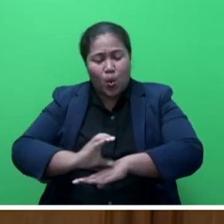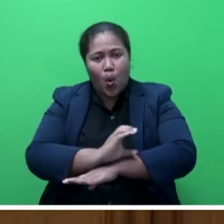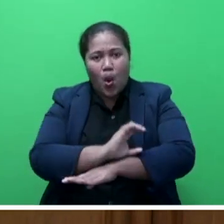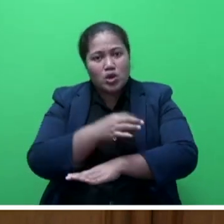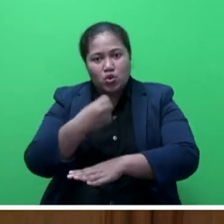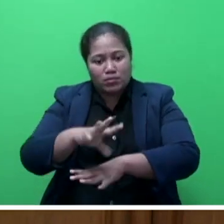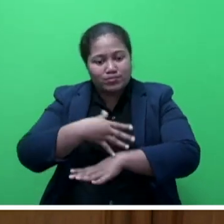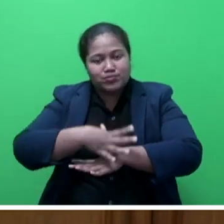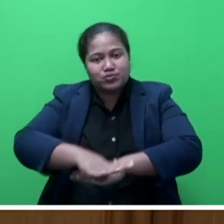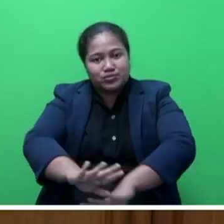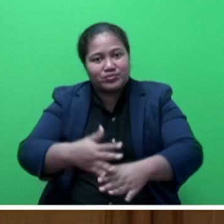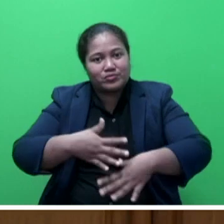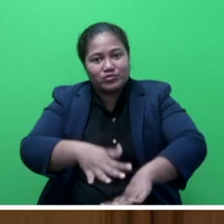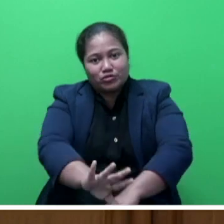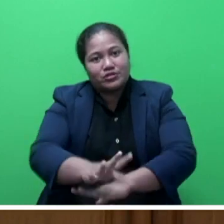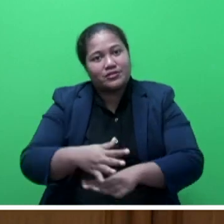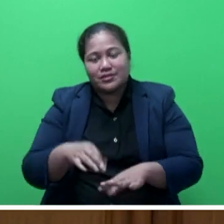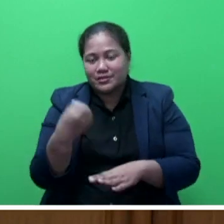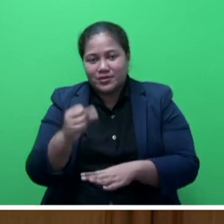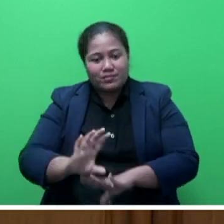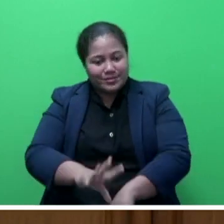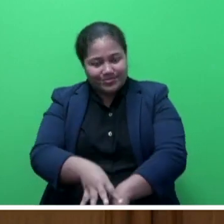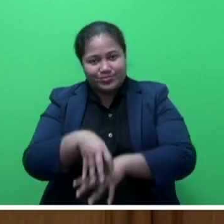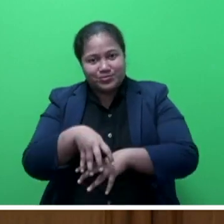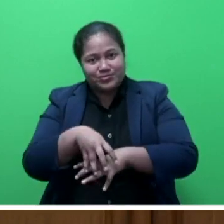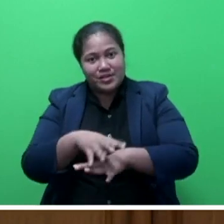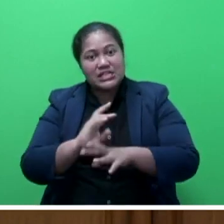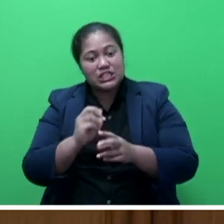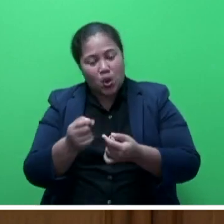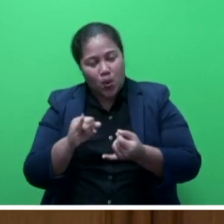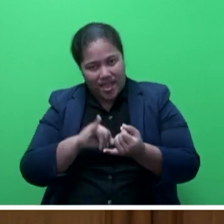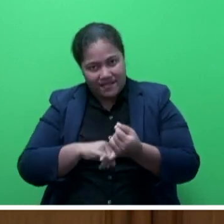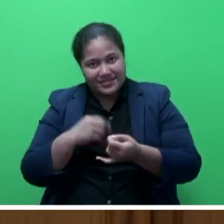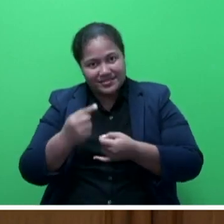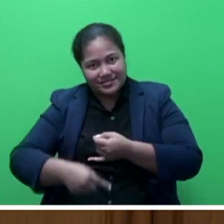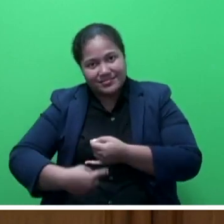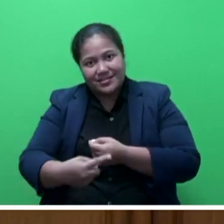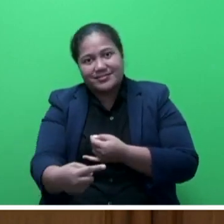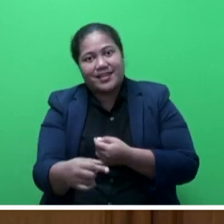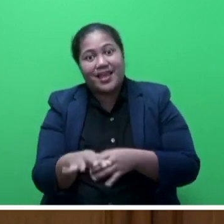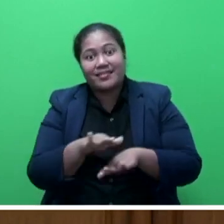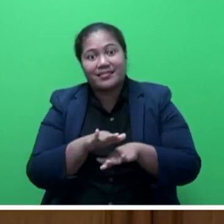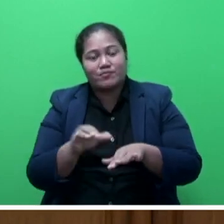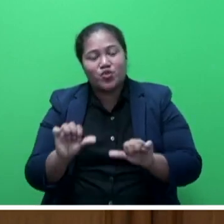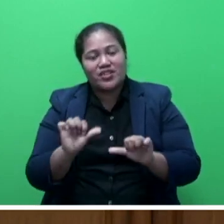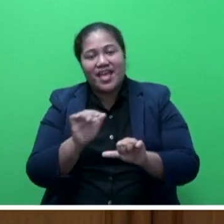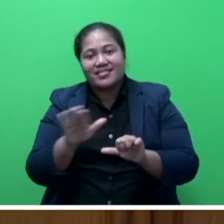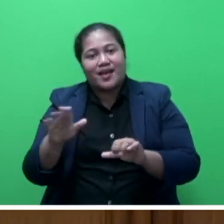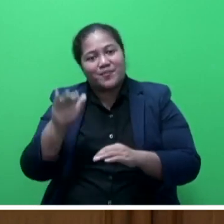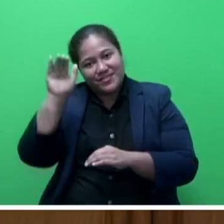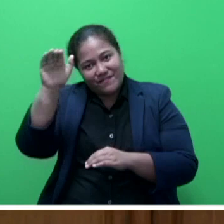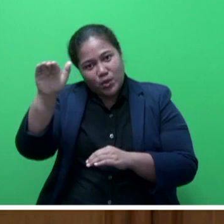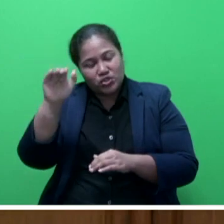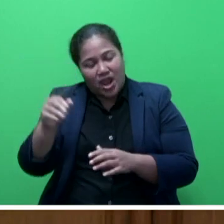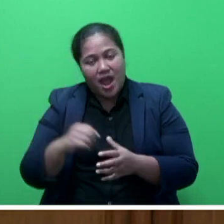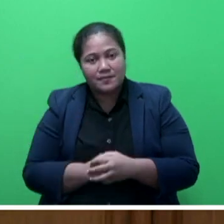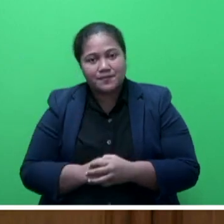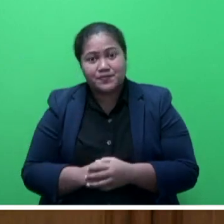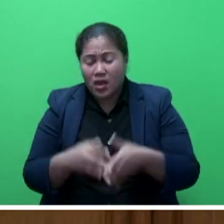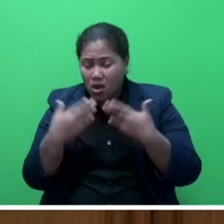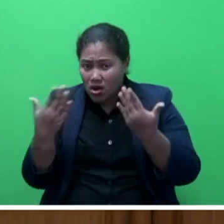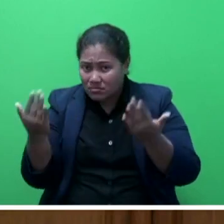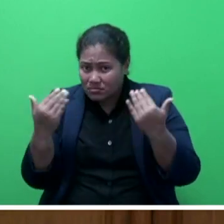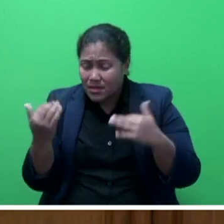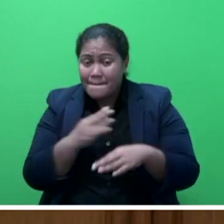in alternative livelihood projects to sustain them now and into the future. Honorable Speaker say the Ministry